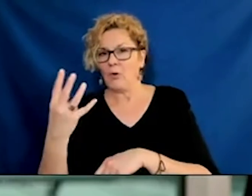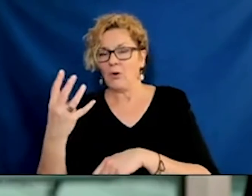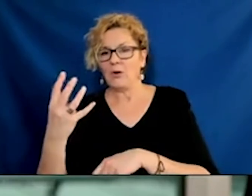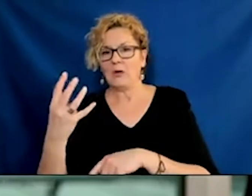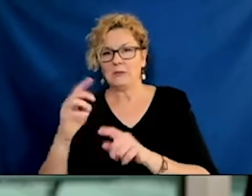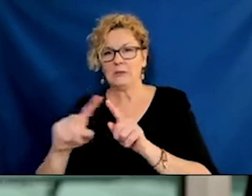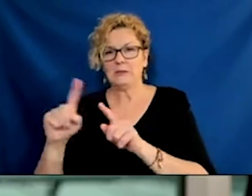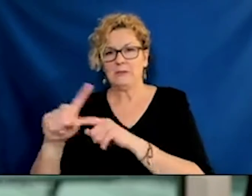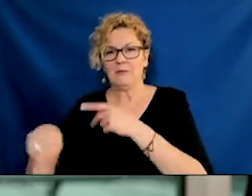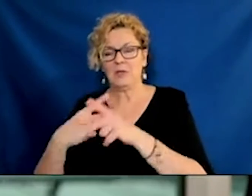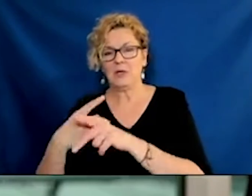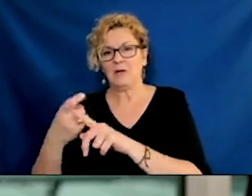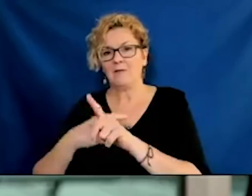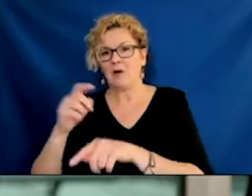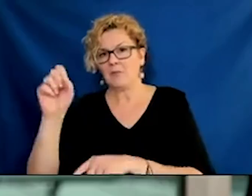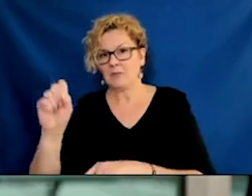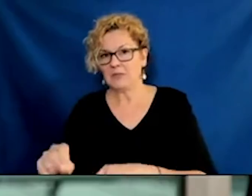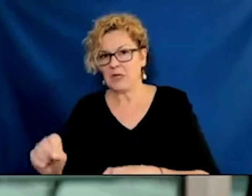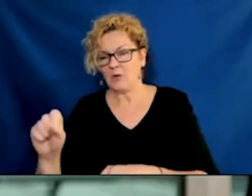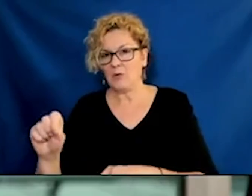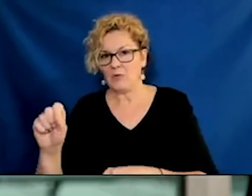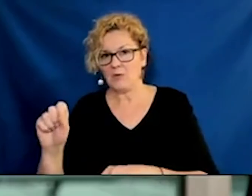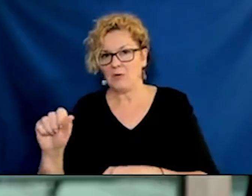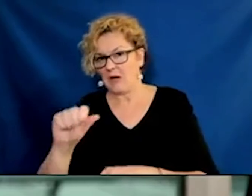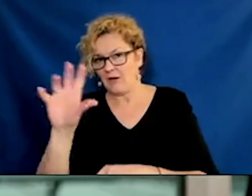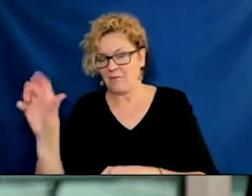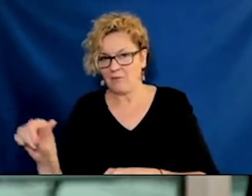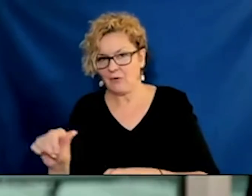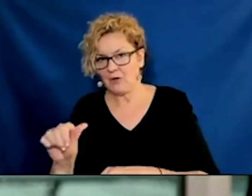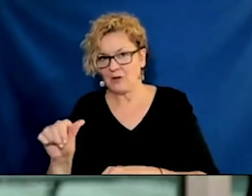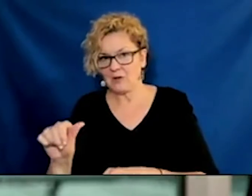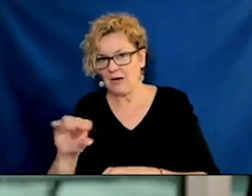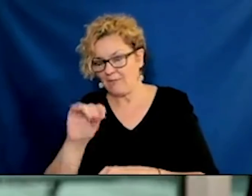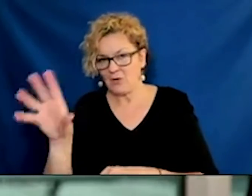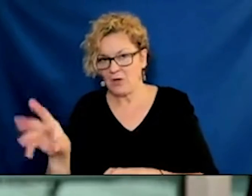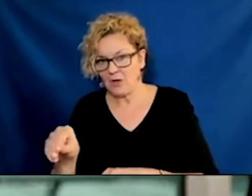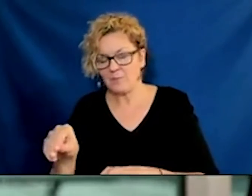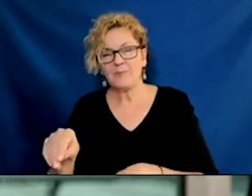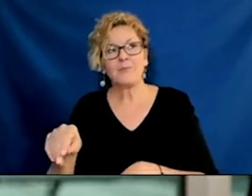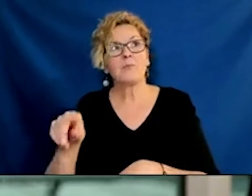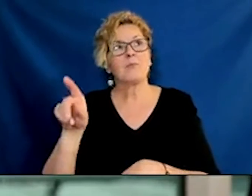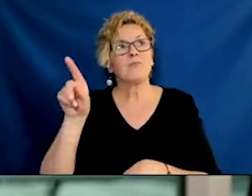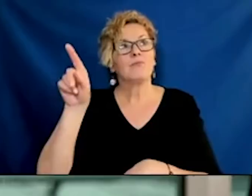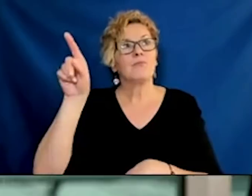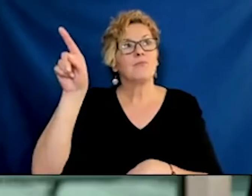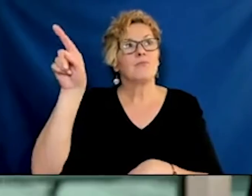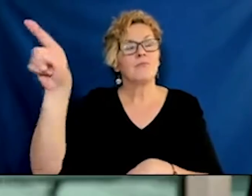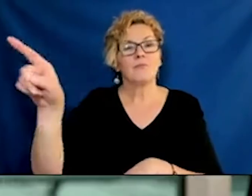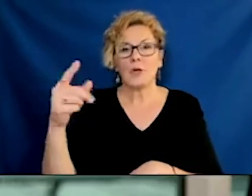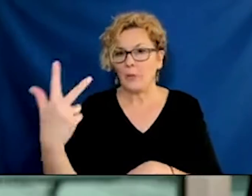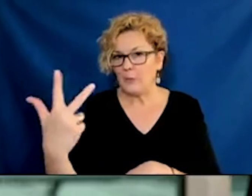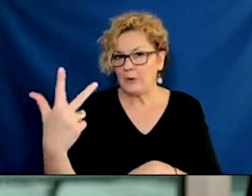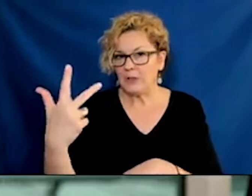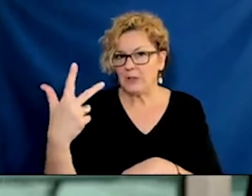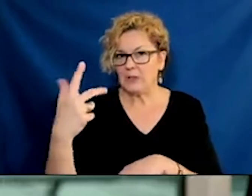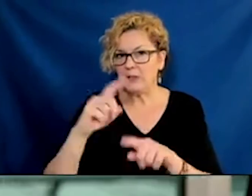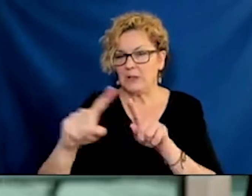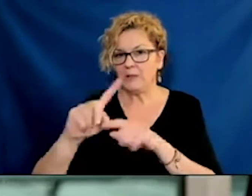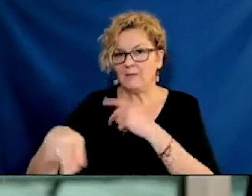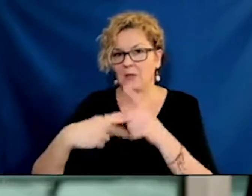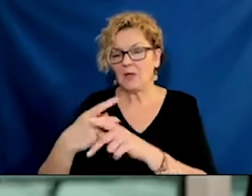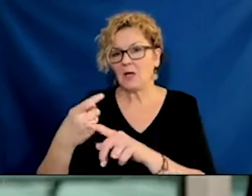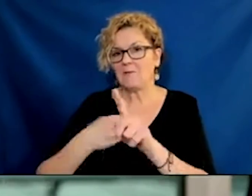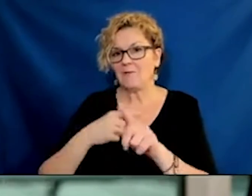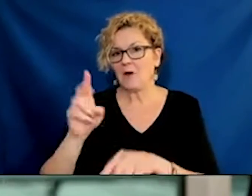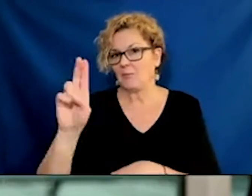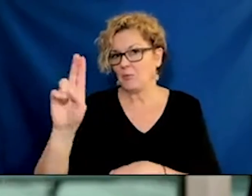linked, and then we have 3 individual people who, again, most concerning to us,